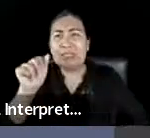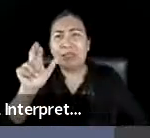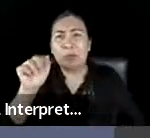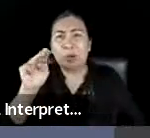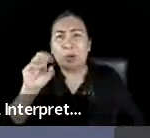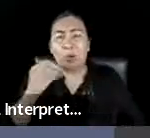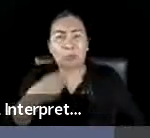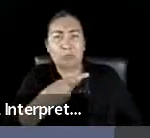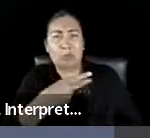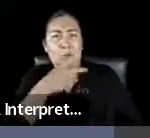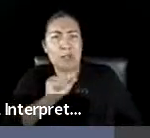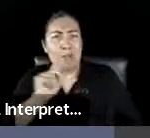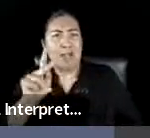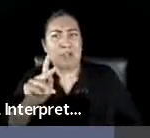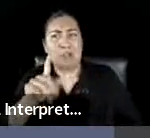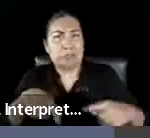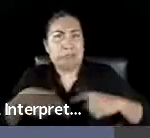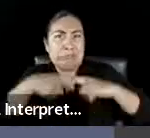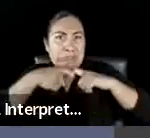back.